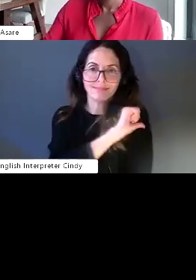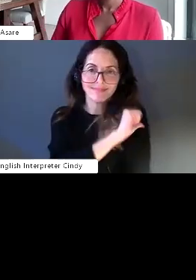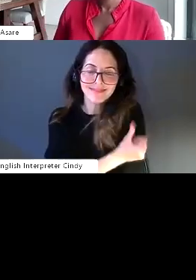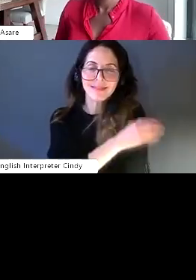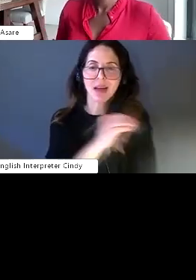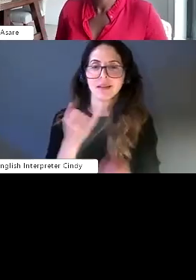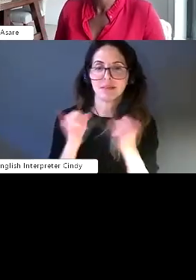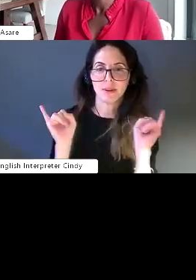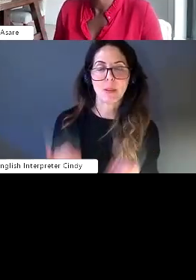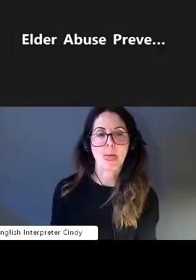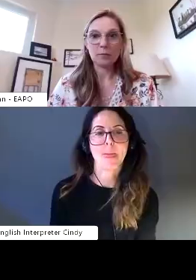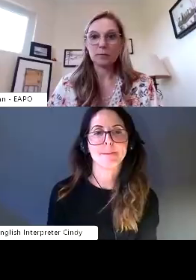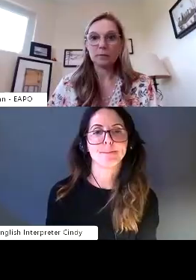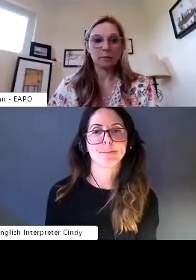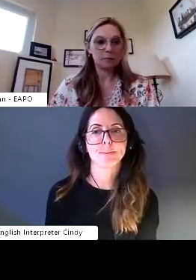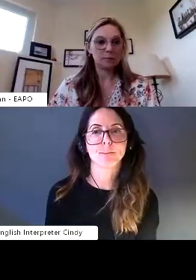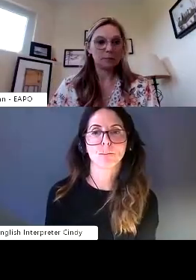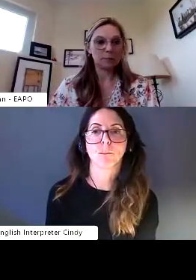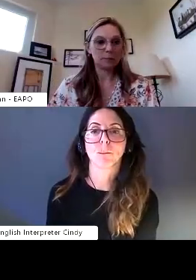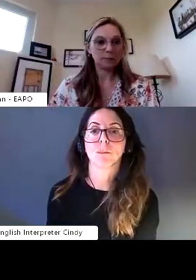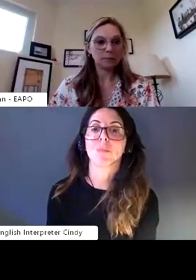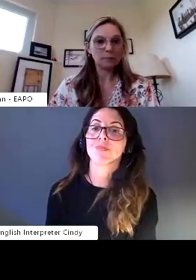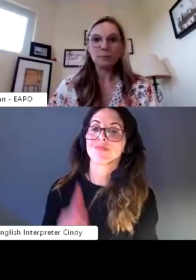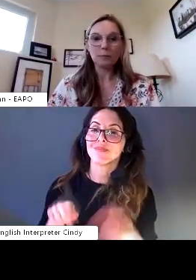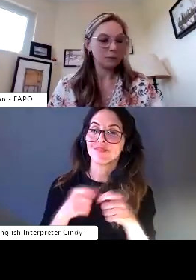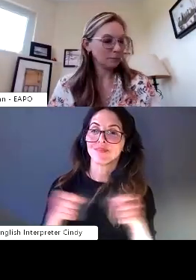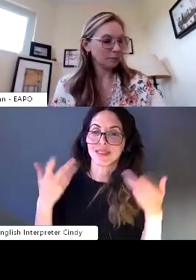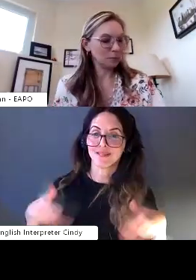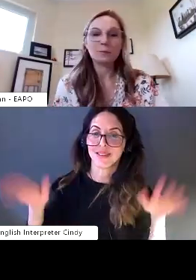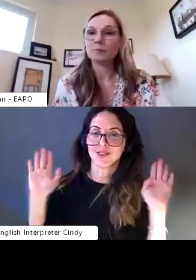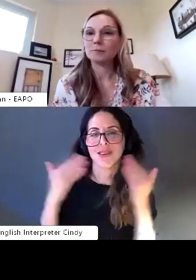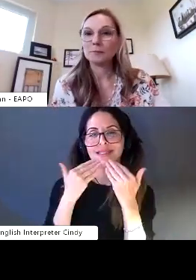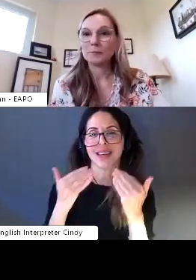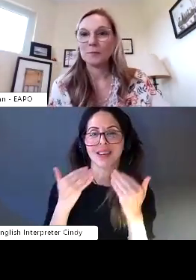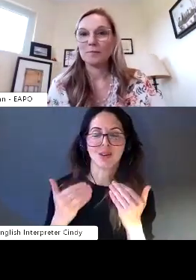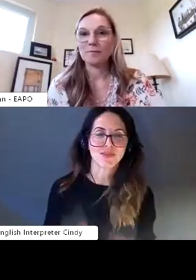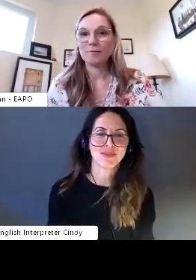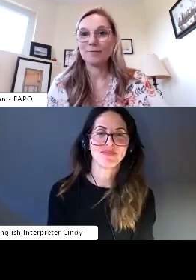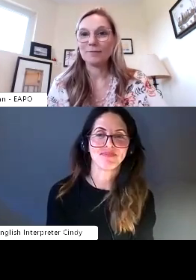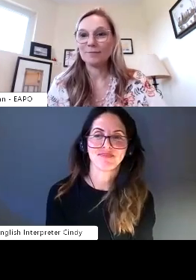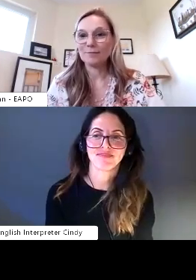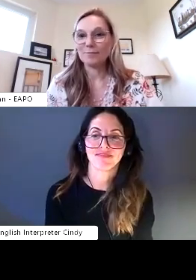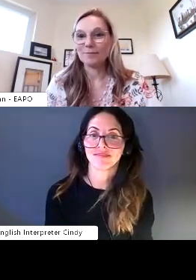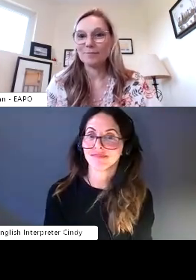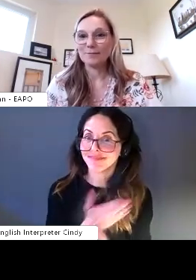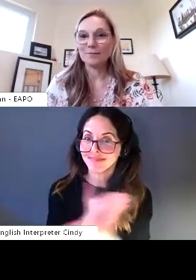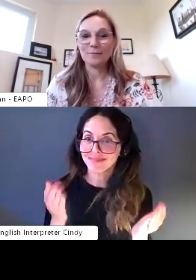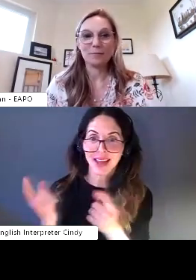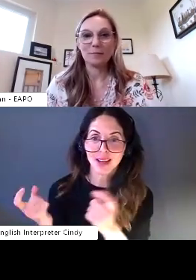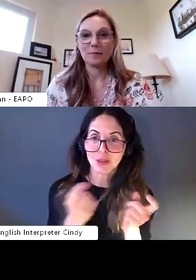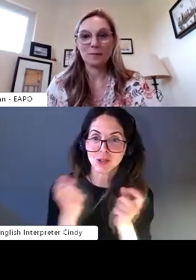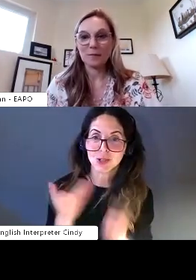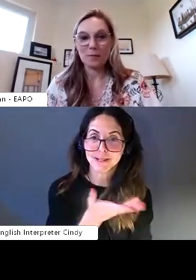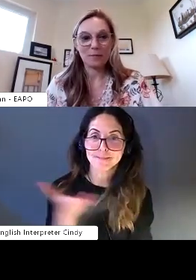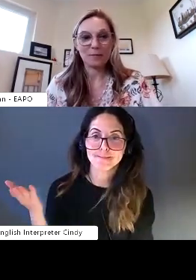And so with that, I bring my presentation to an end, and thank you folks very much. And if there are any questions, I'll be happy